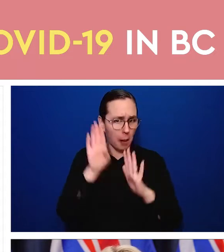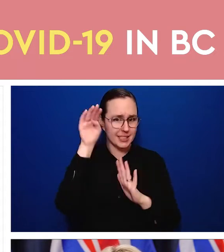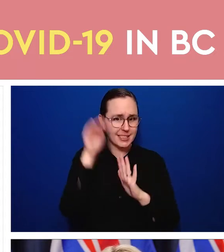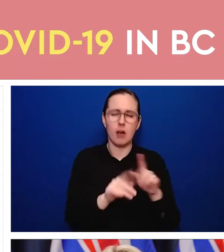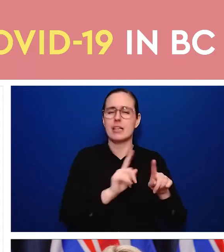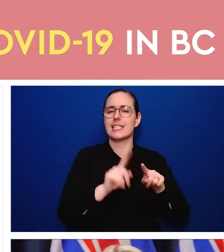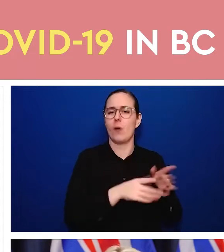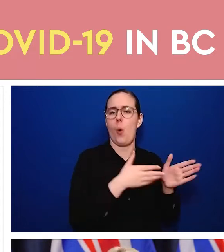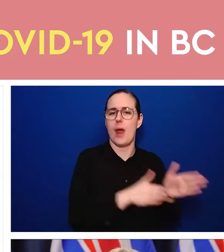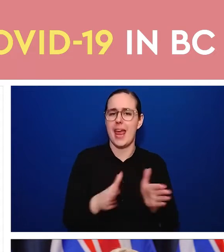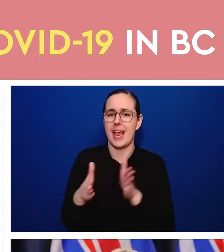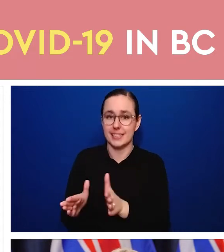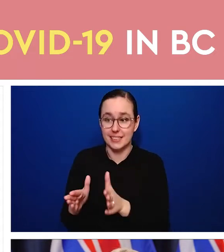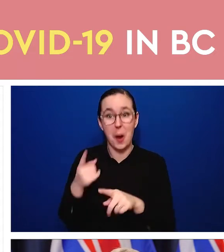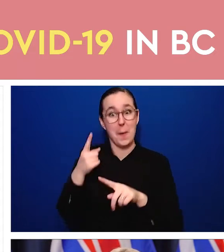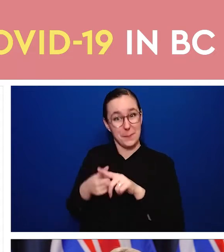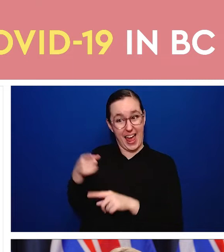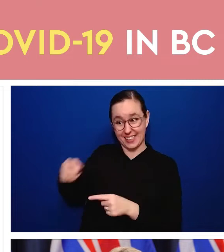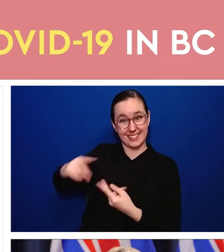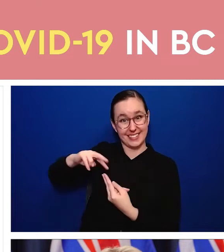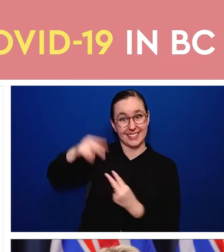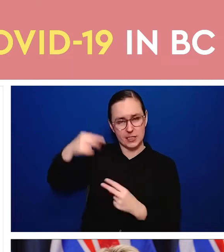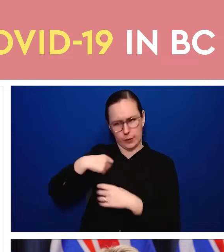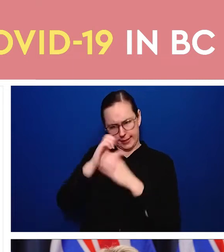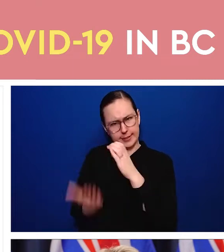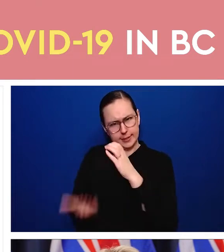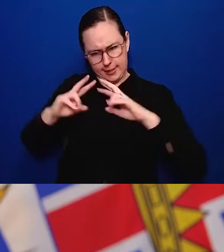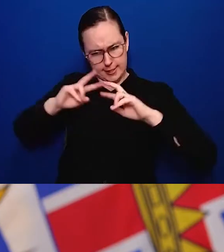this virus is changing over time.